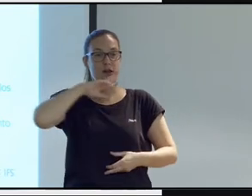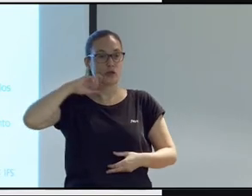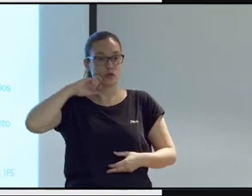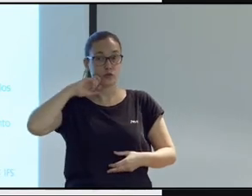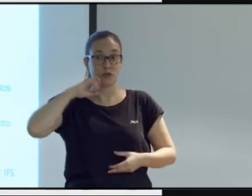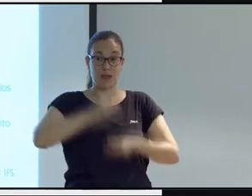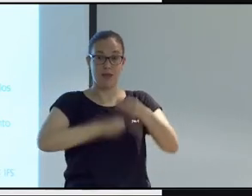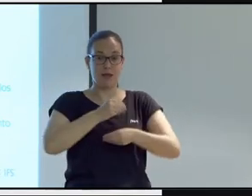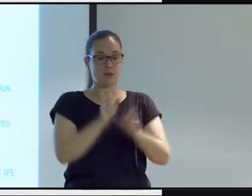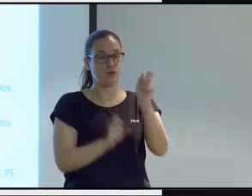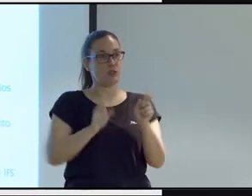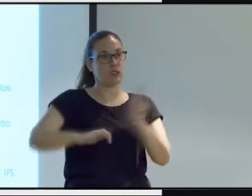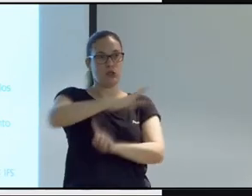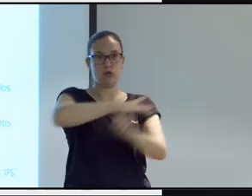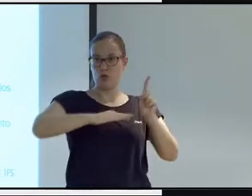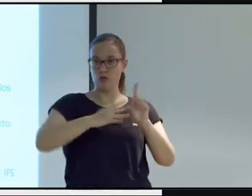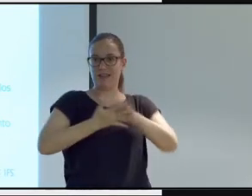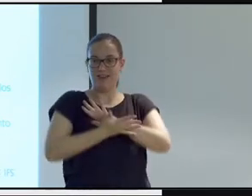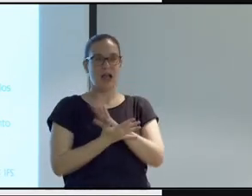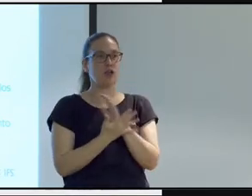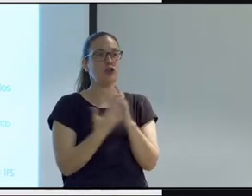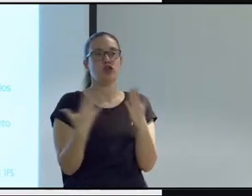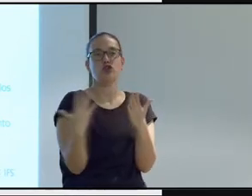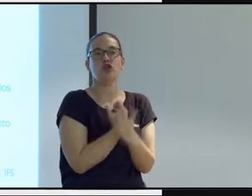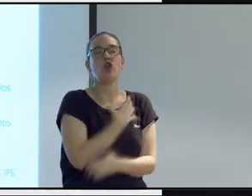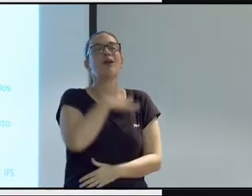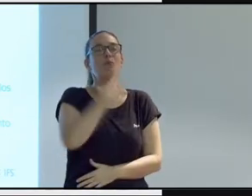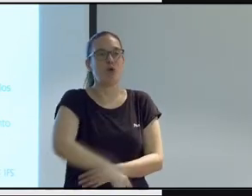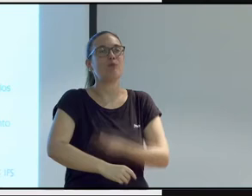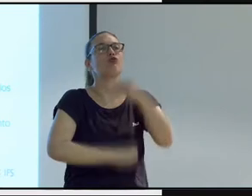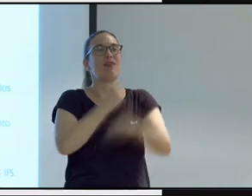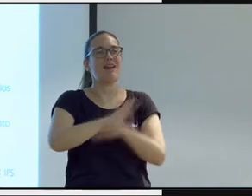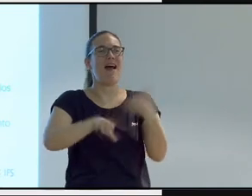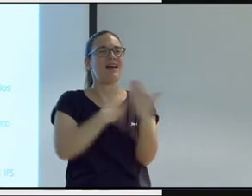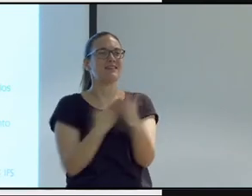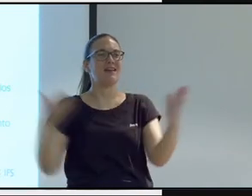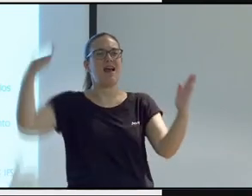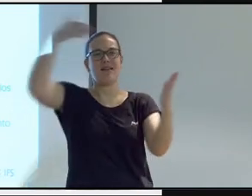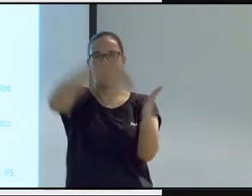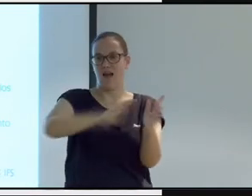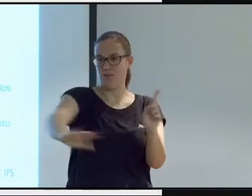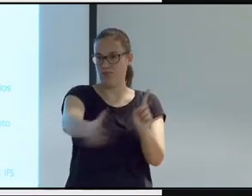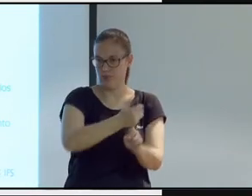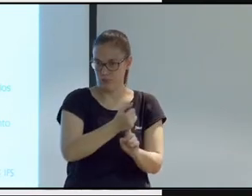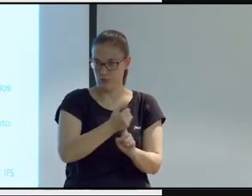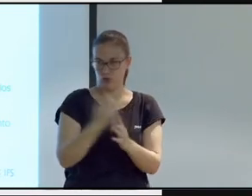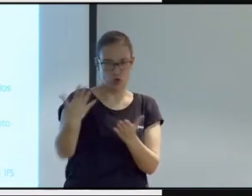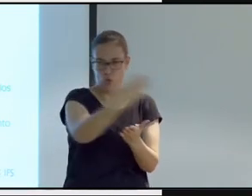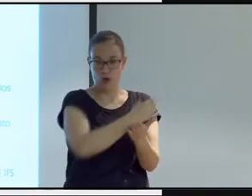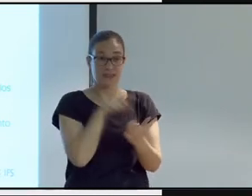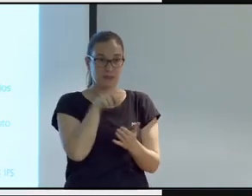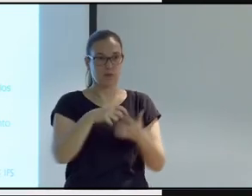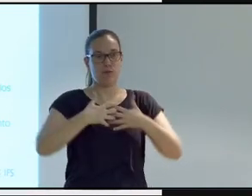limited interpretation. So we're talking about all of the situations, then the series of